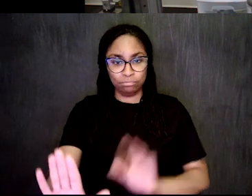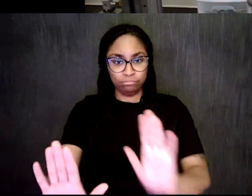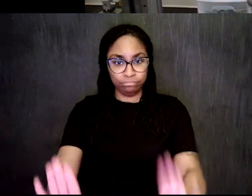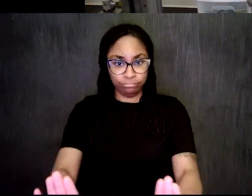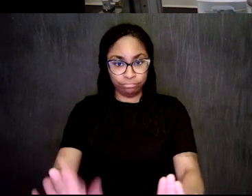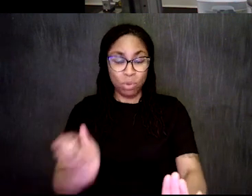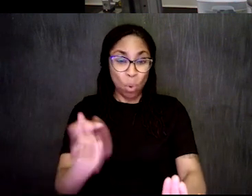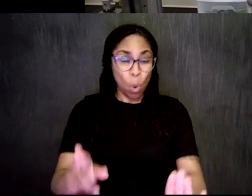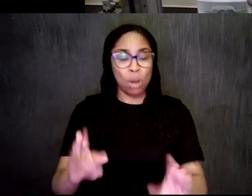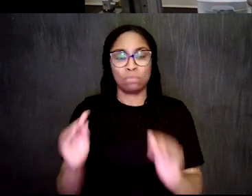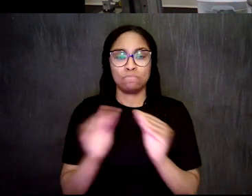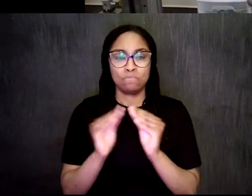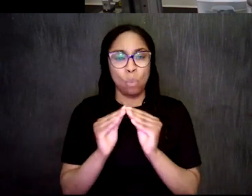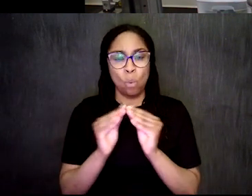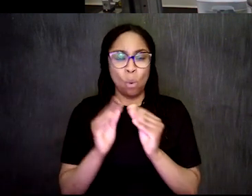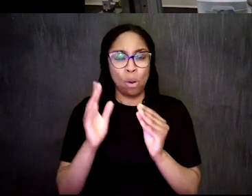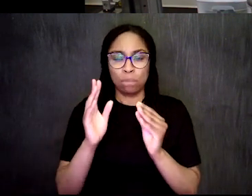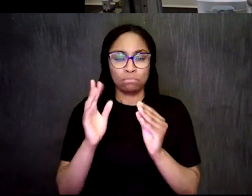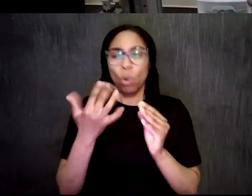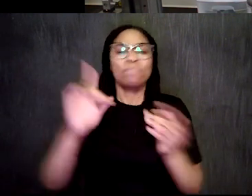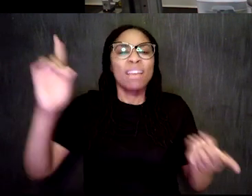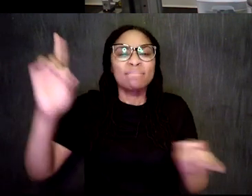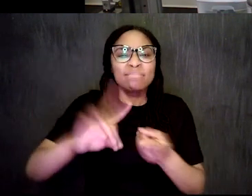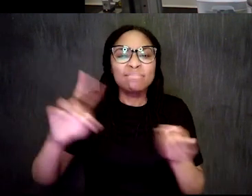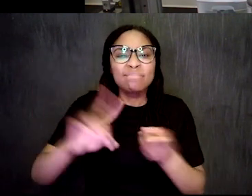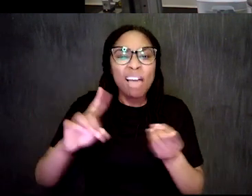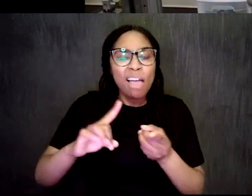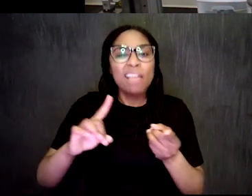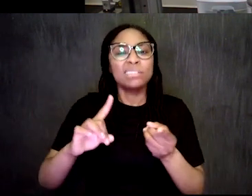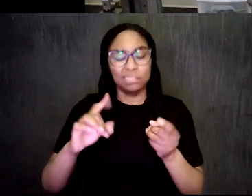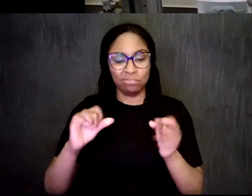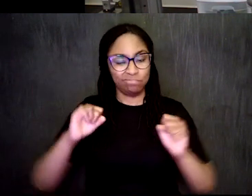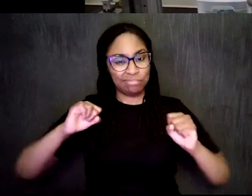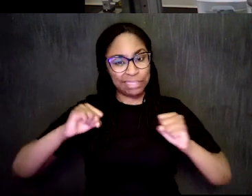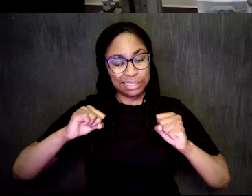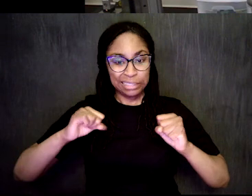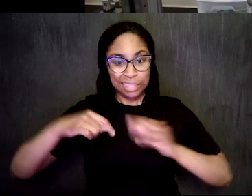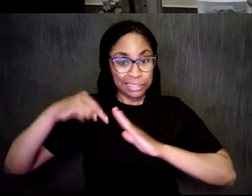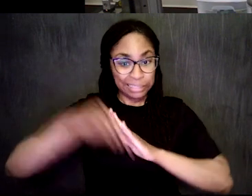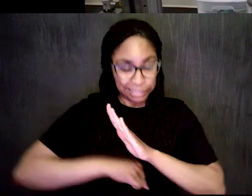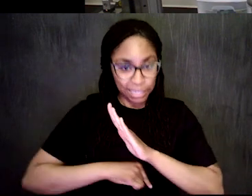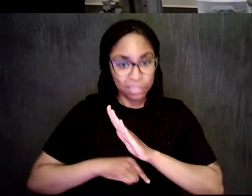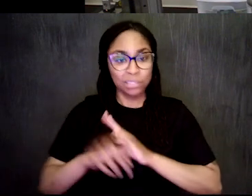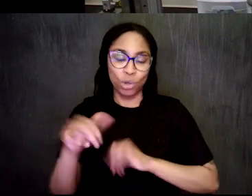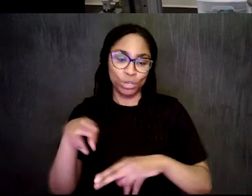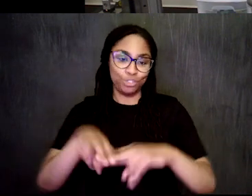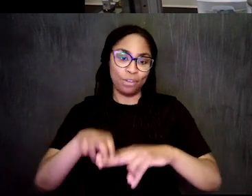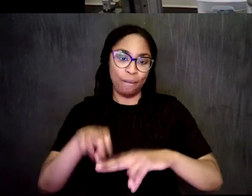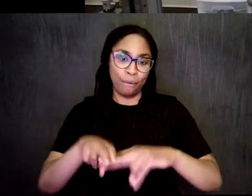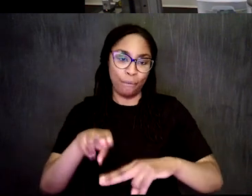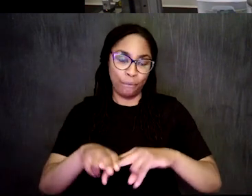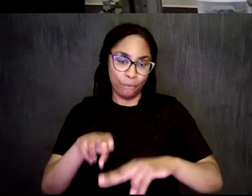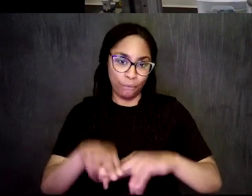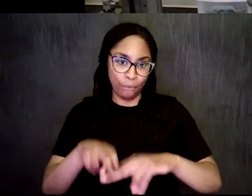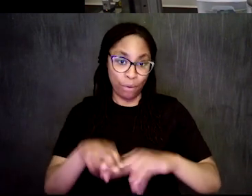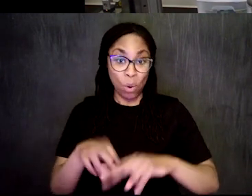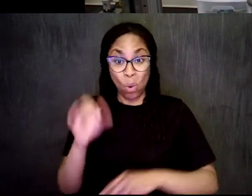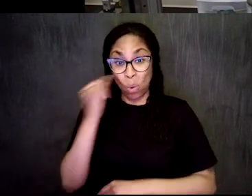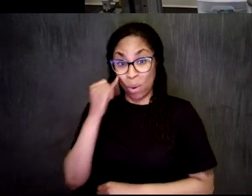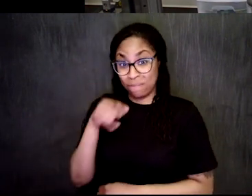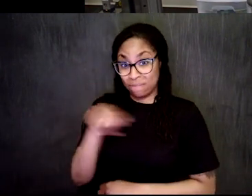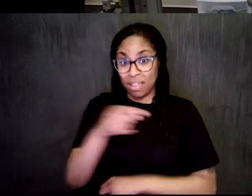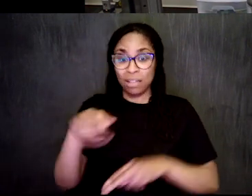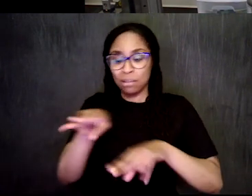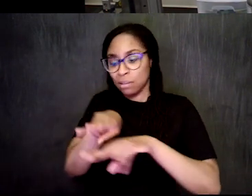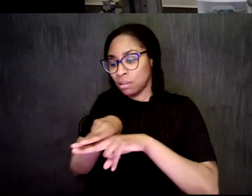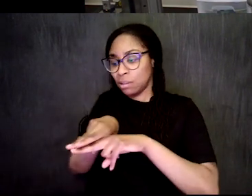at, or for a stretch that's a little bit less intense but requires less mobility, you can switch to a chair if you're on